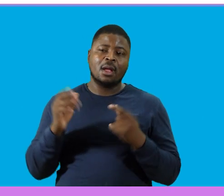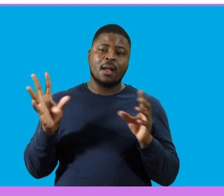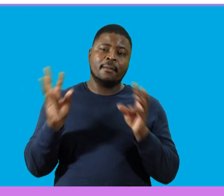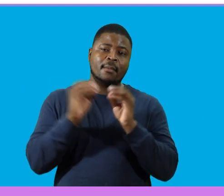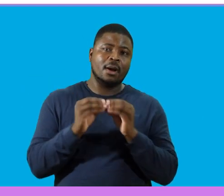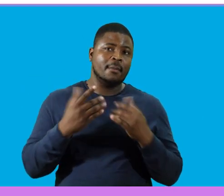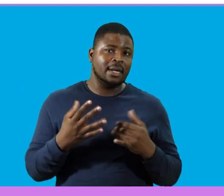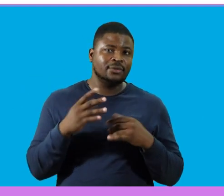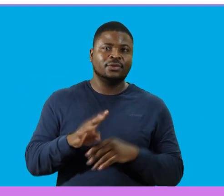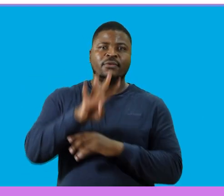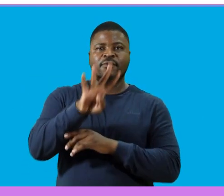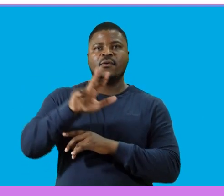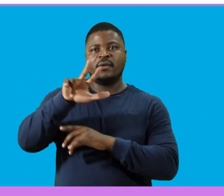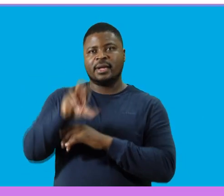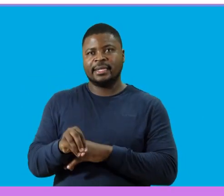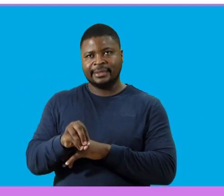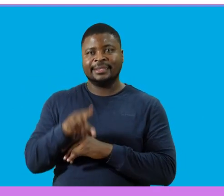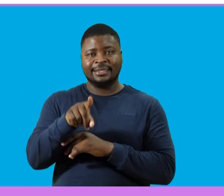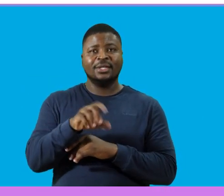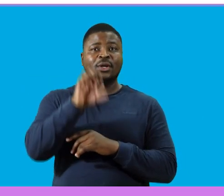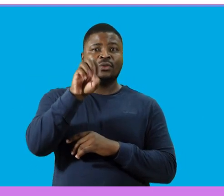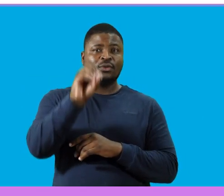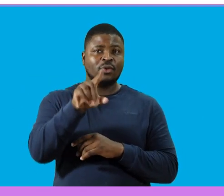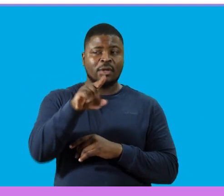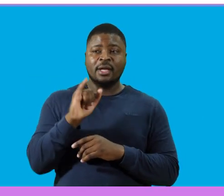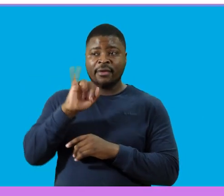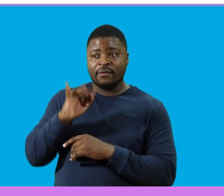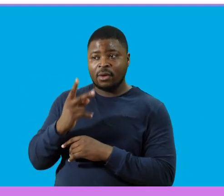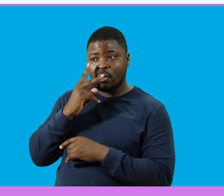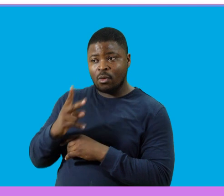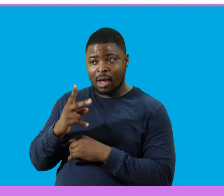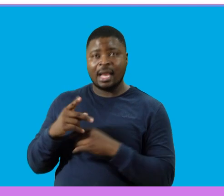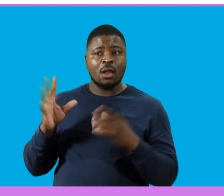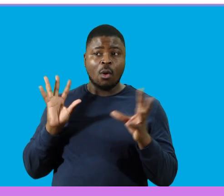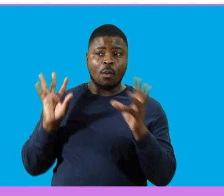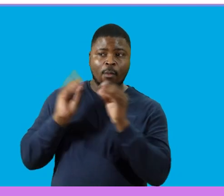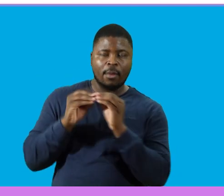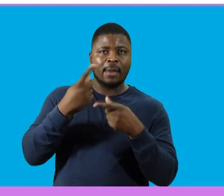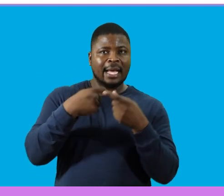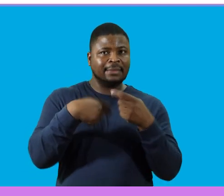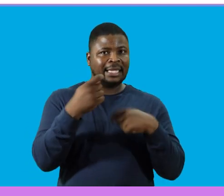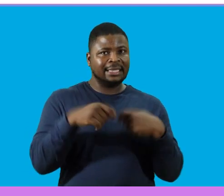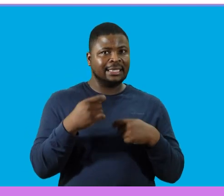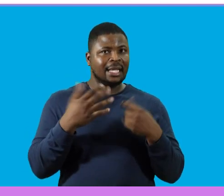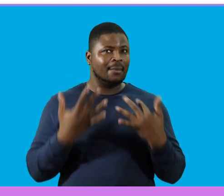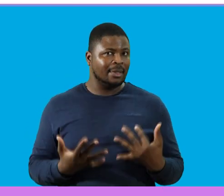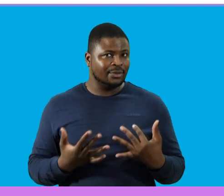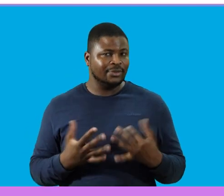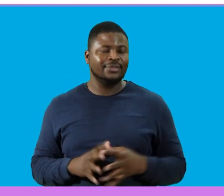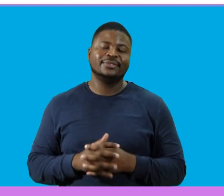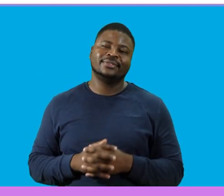is 480. So if we look at the total expenses,